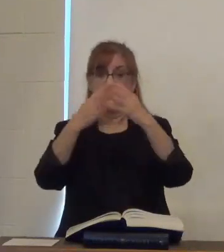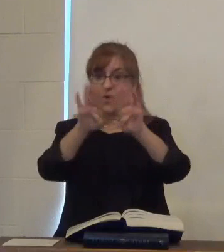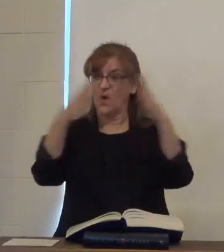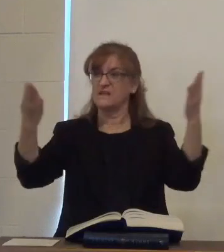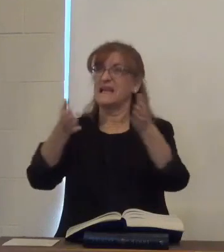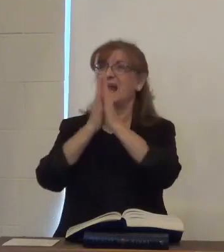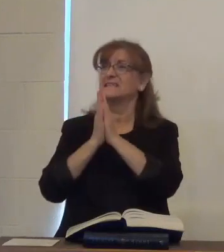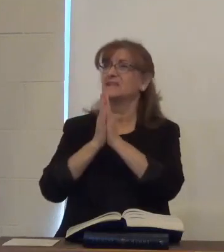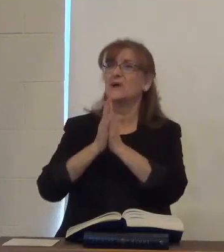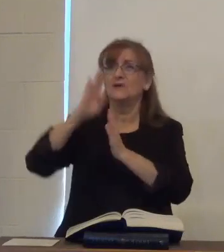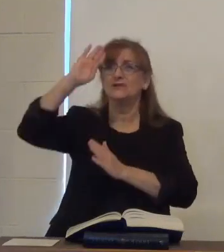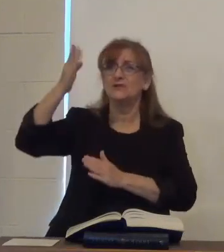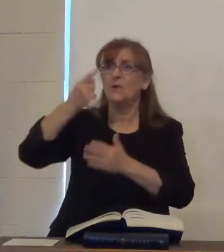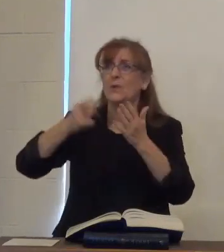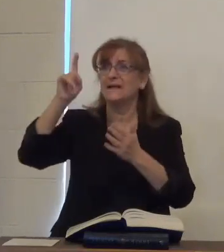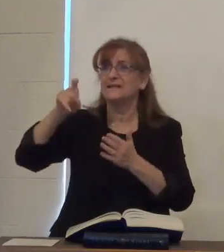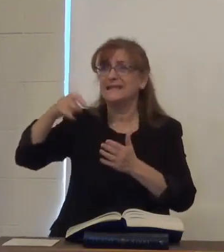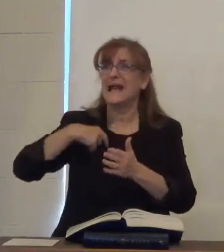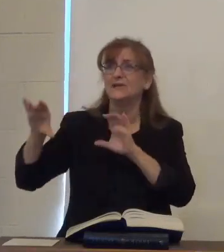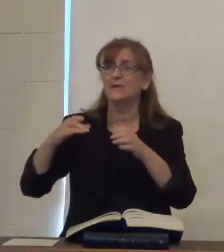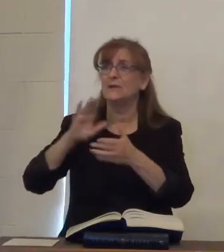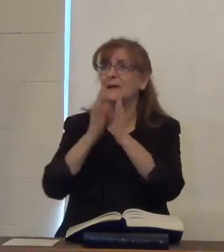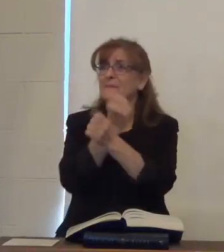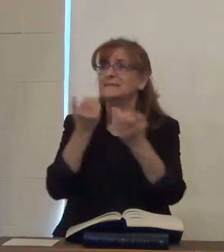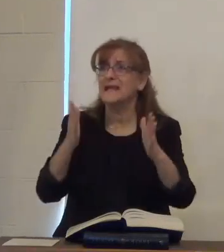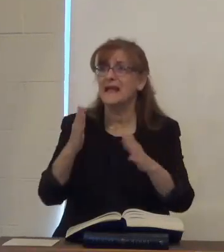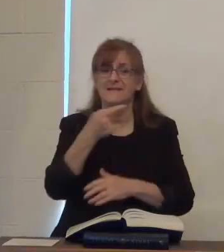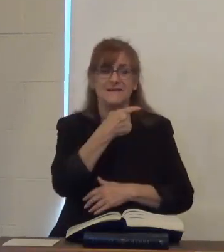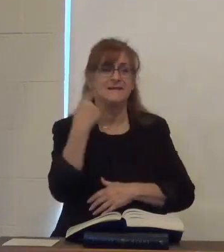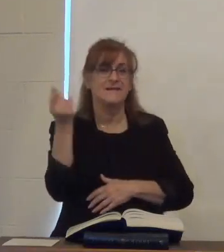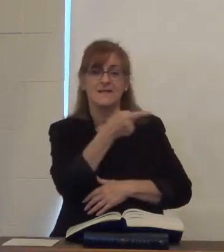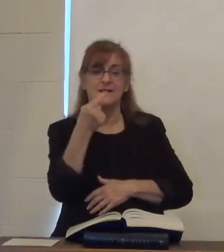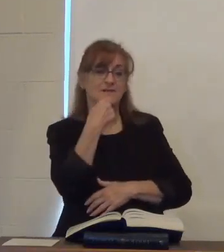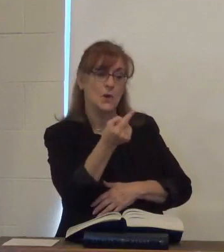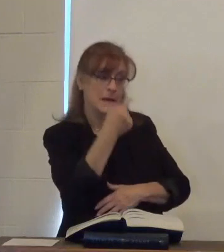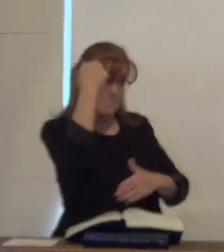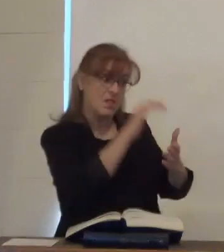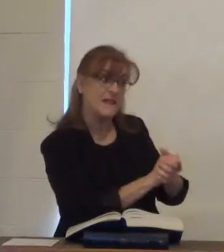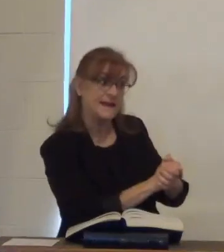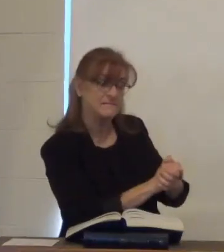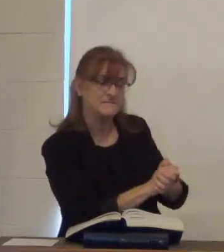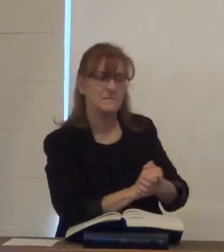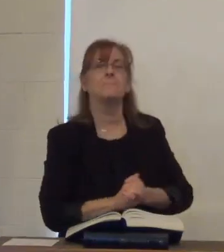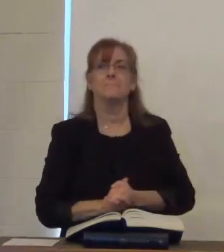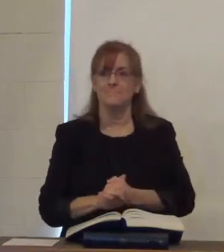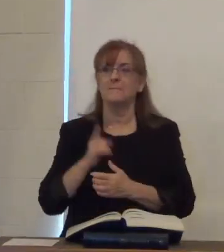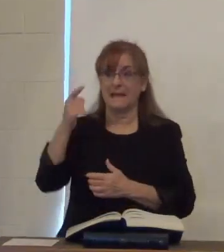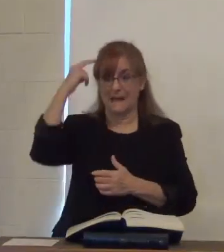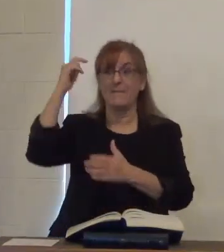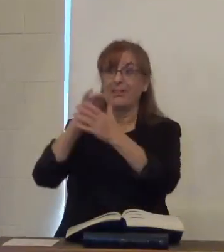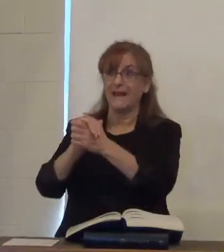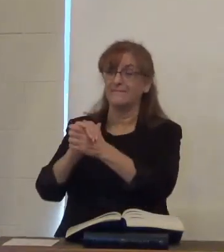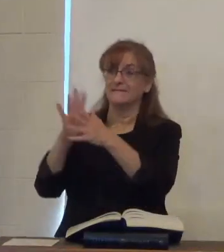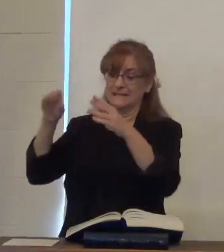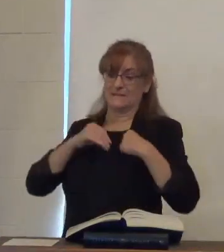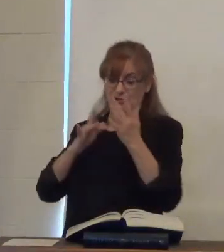what must I do to be saved? They said, believe. And he did. The ruler in